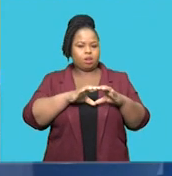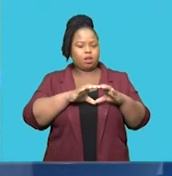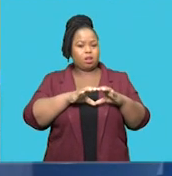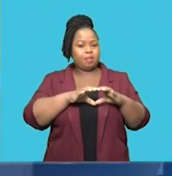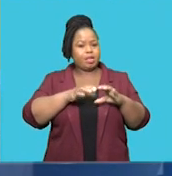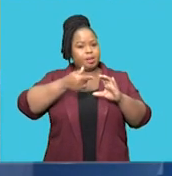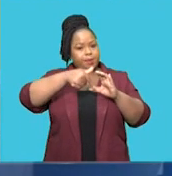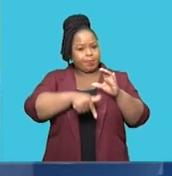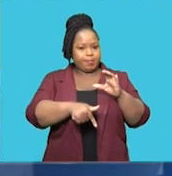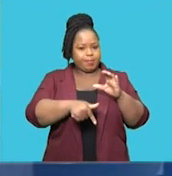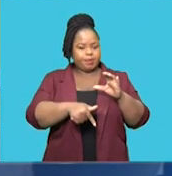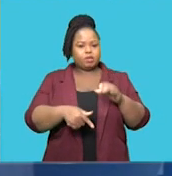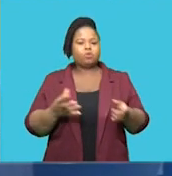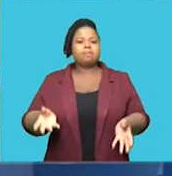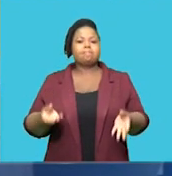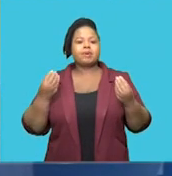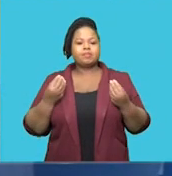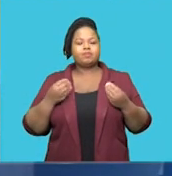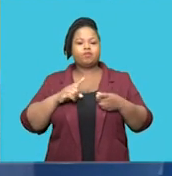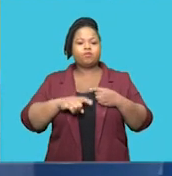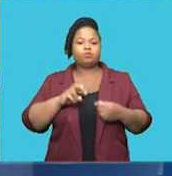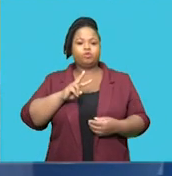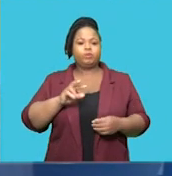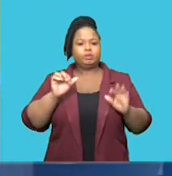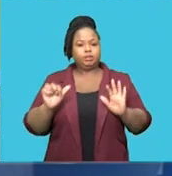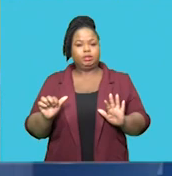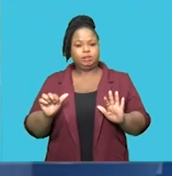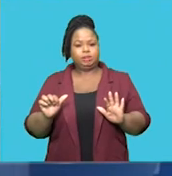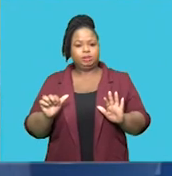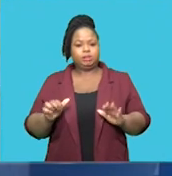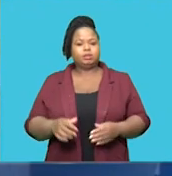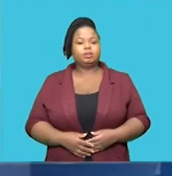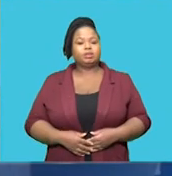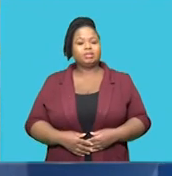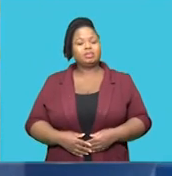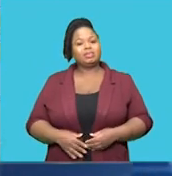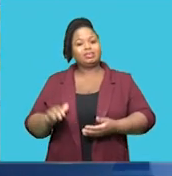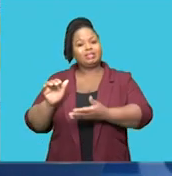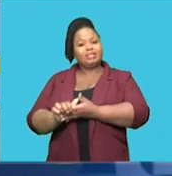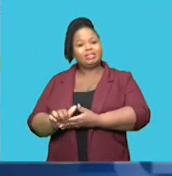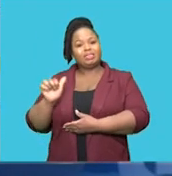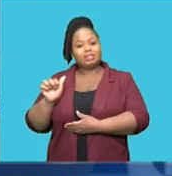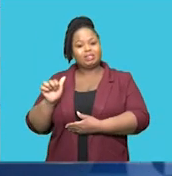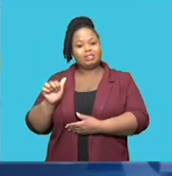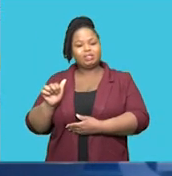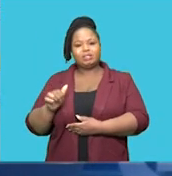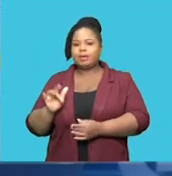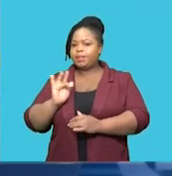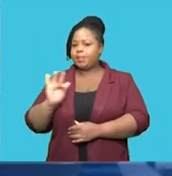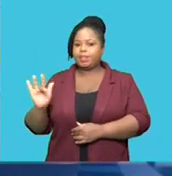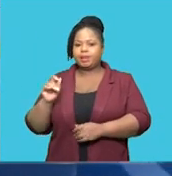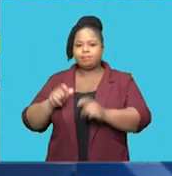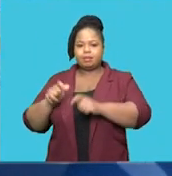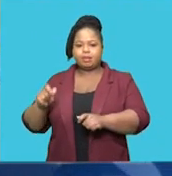that out of the 26 16 of them, there were no people,